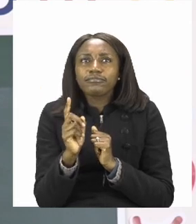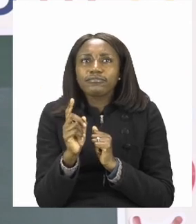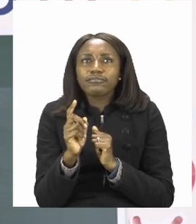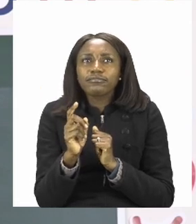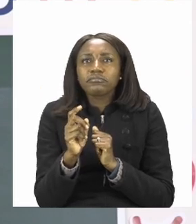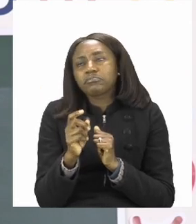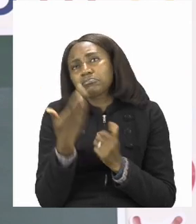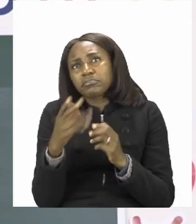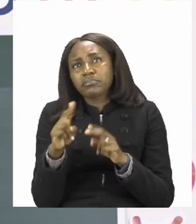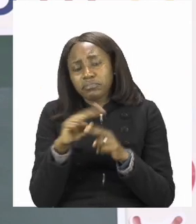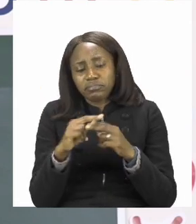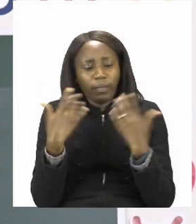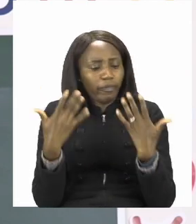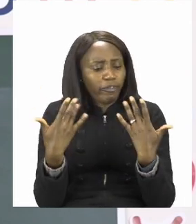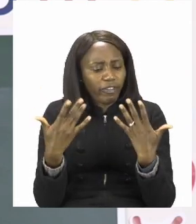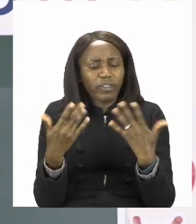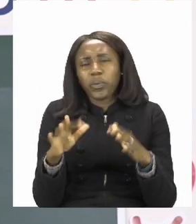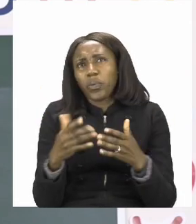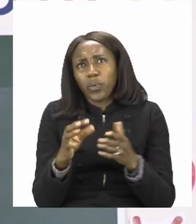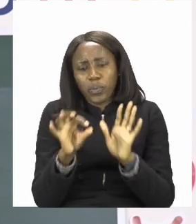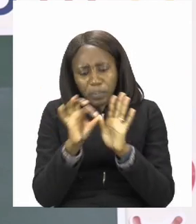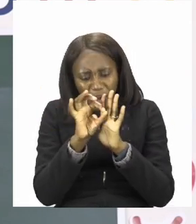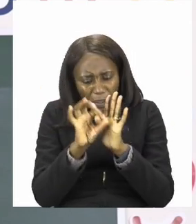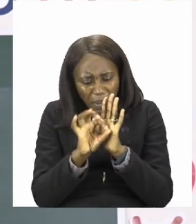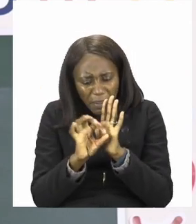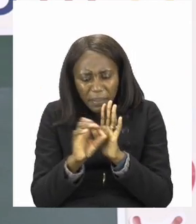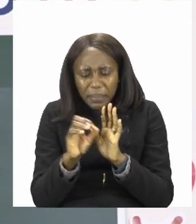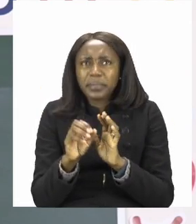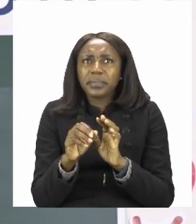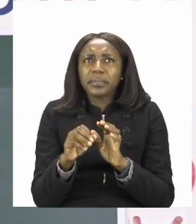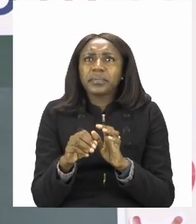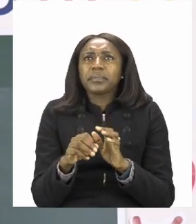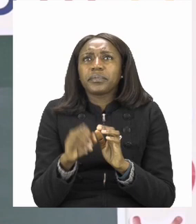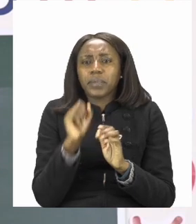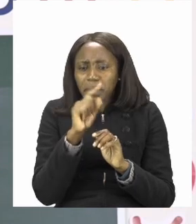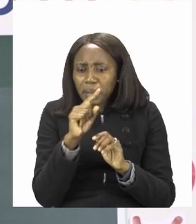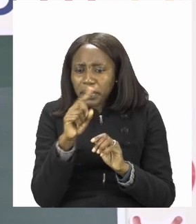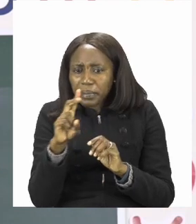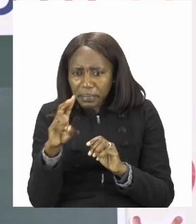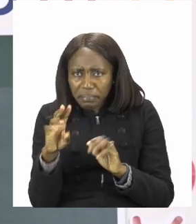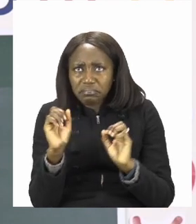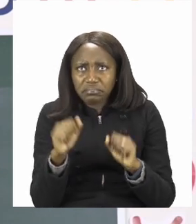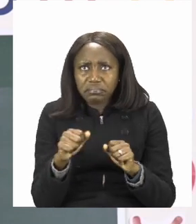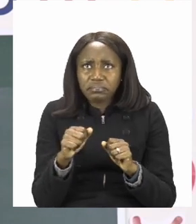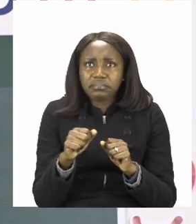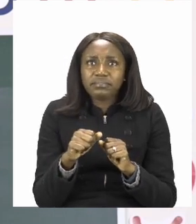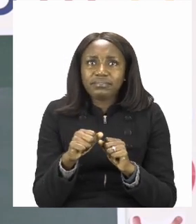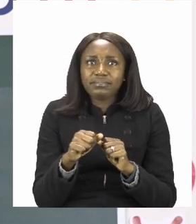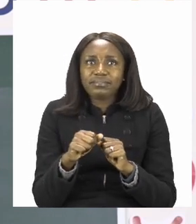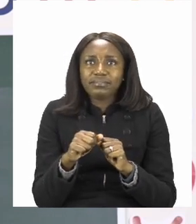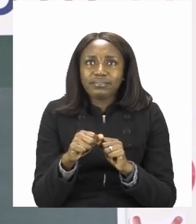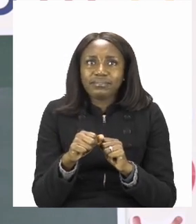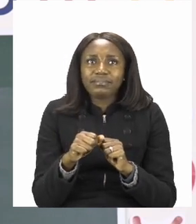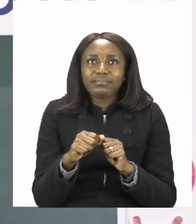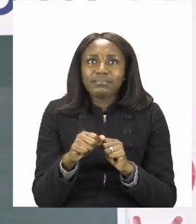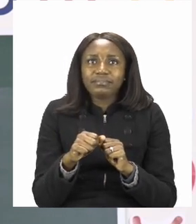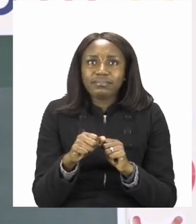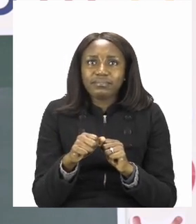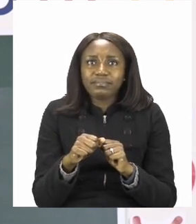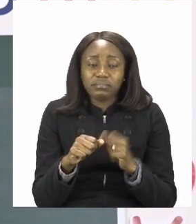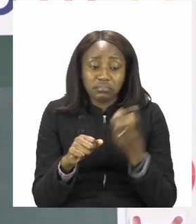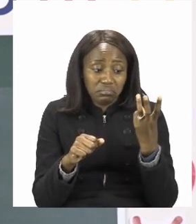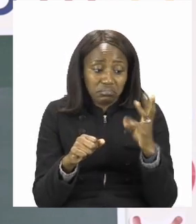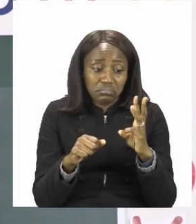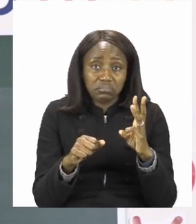your fingers, you can use your counters, or even the number line. And I'm sure you will get the same answer.